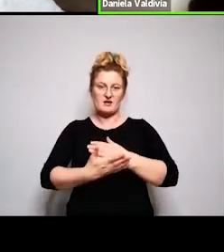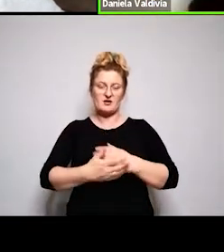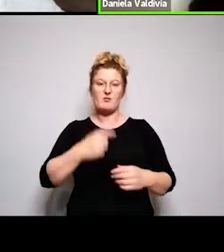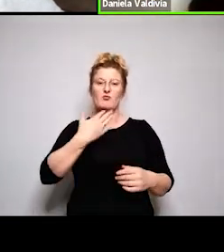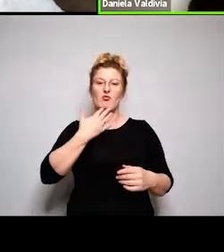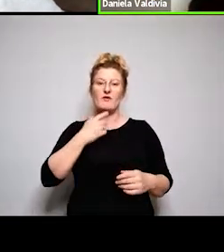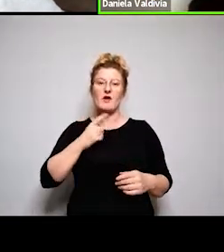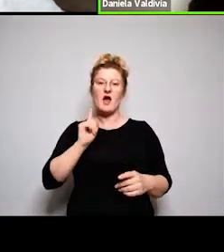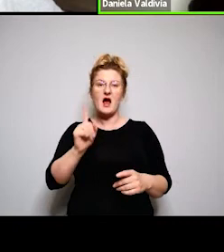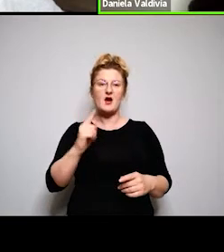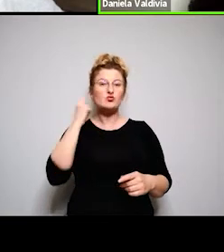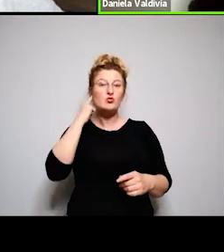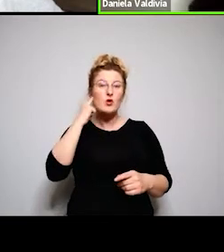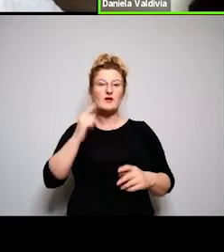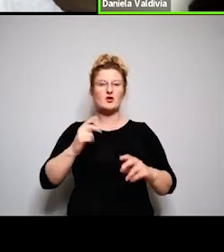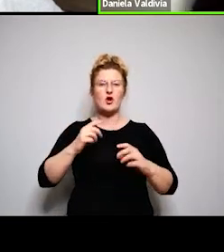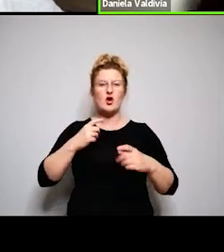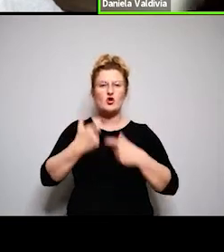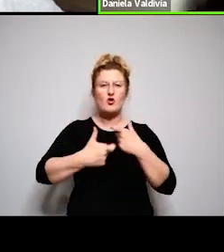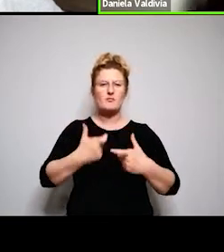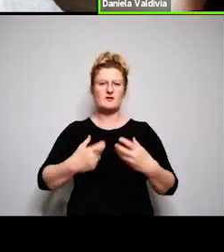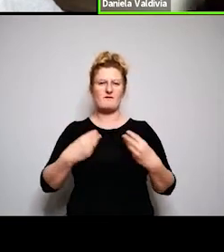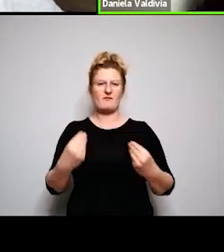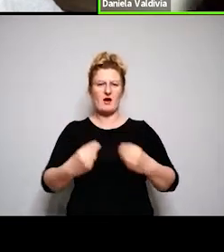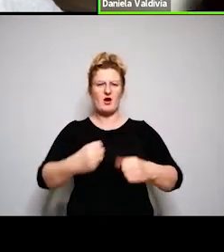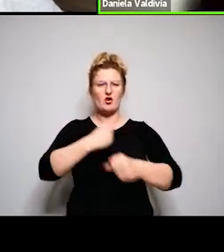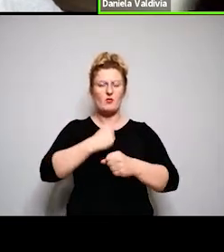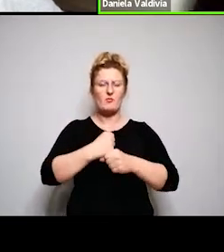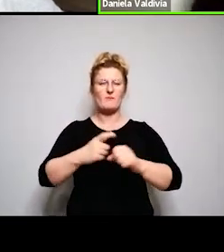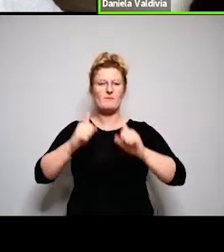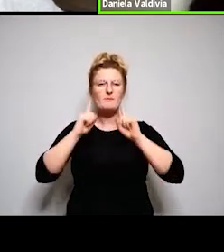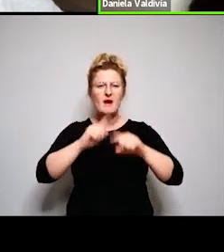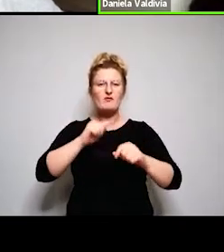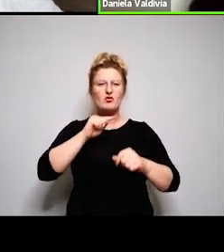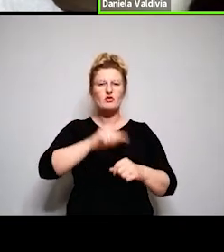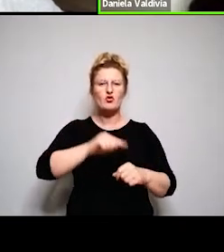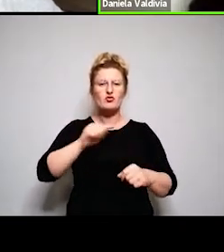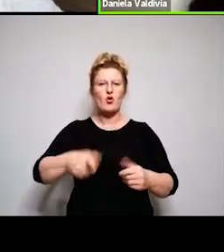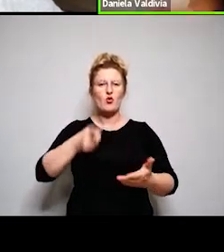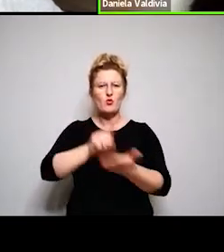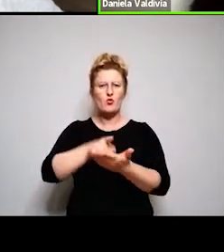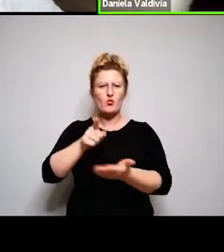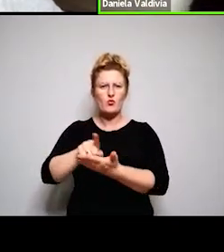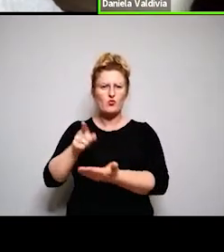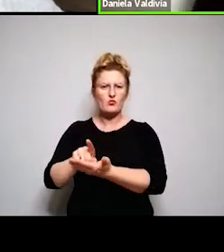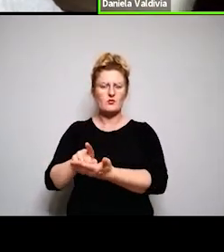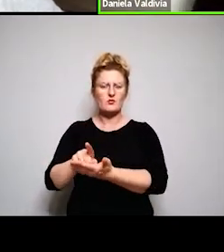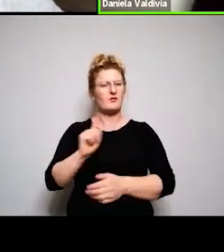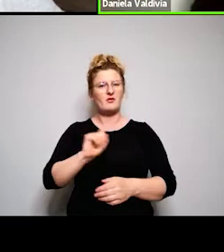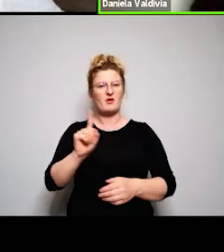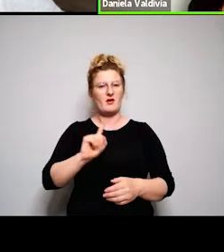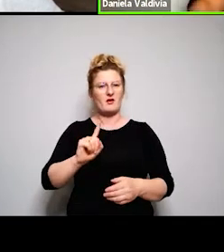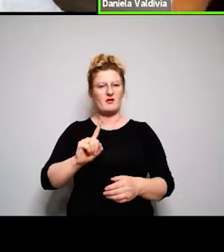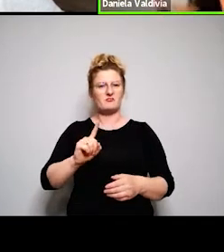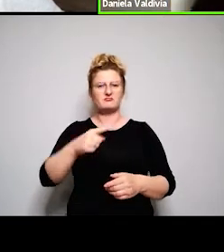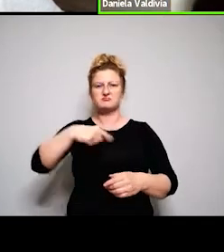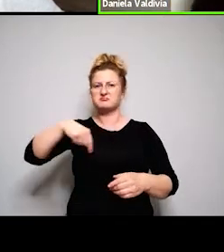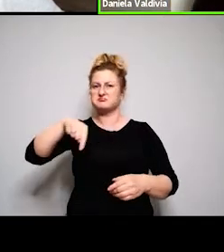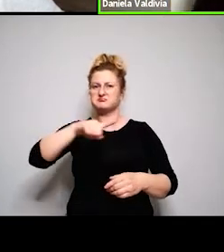you. This didn't happen because we were in a very, very bad political time, I would say, because it